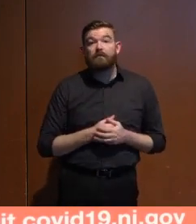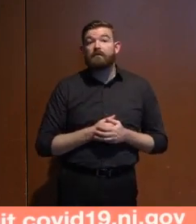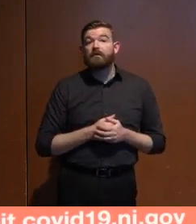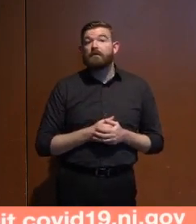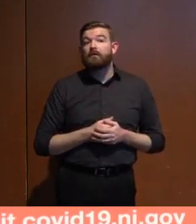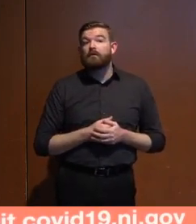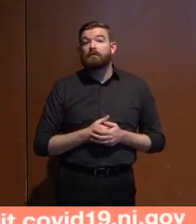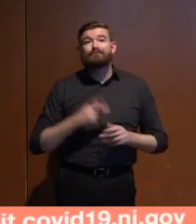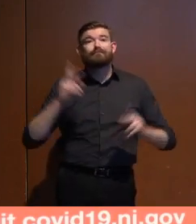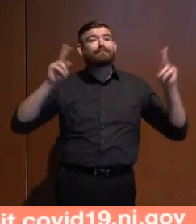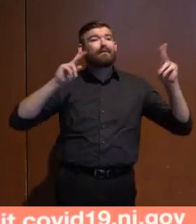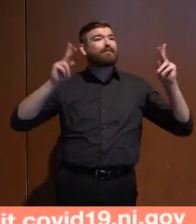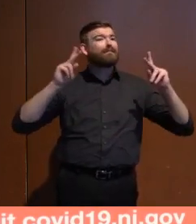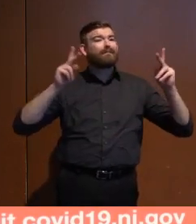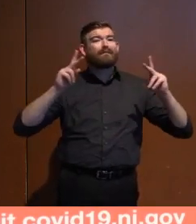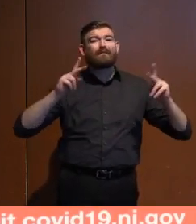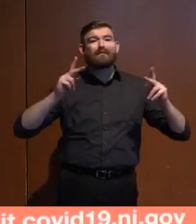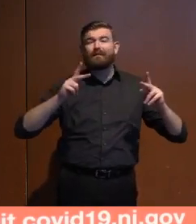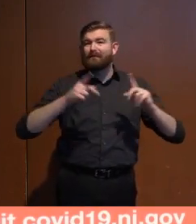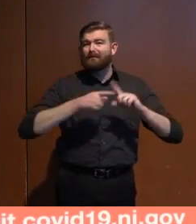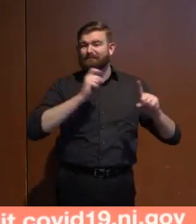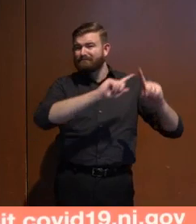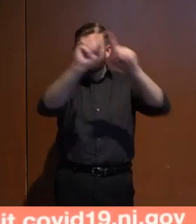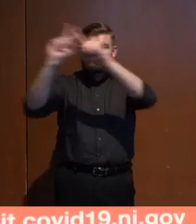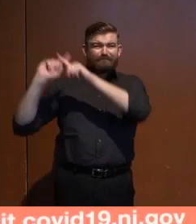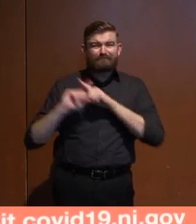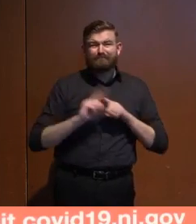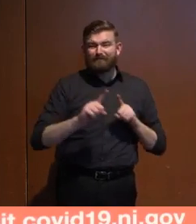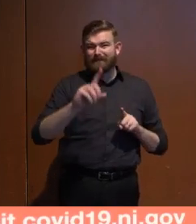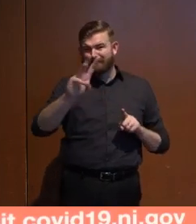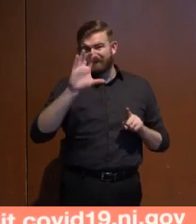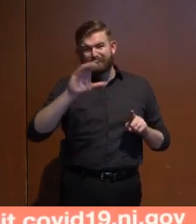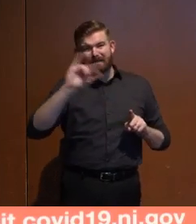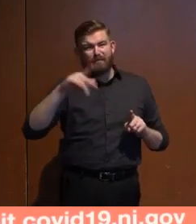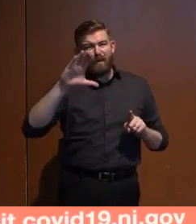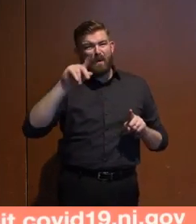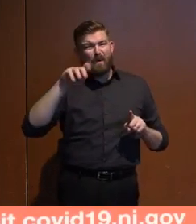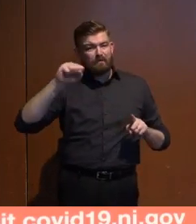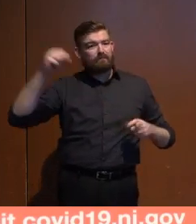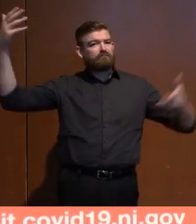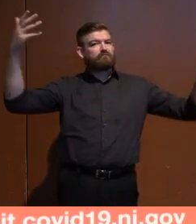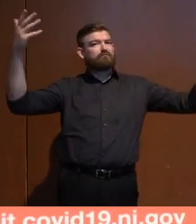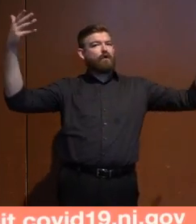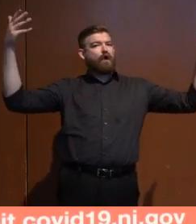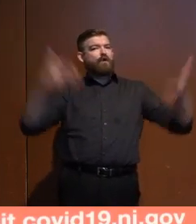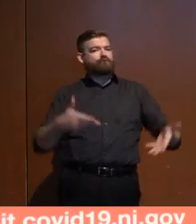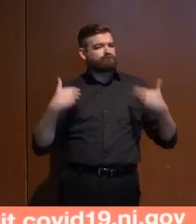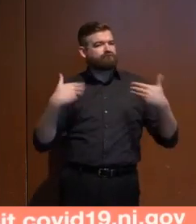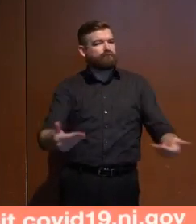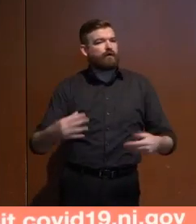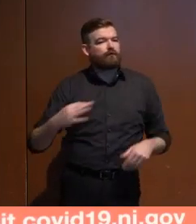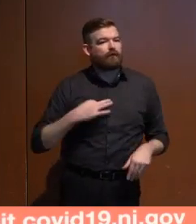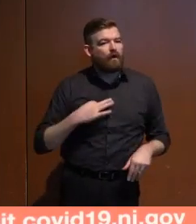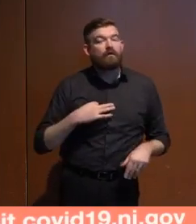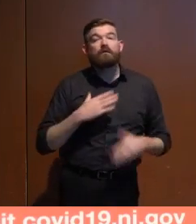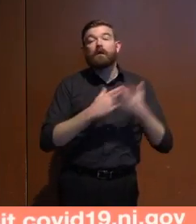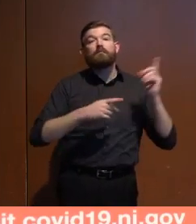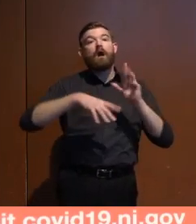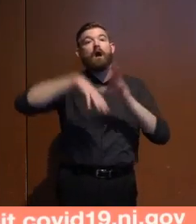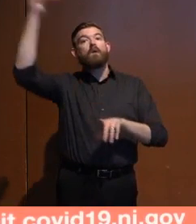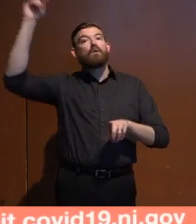zip codes, both from New Jersey, but also from around the country, who have offered their assistance to our residents.